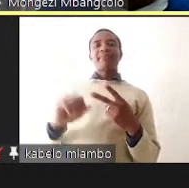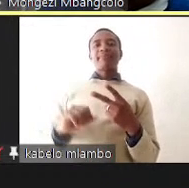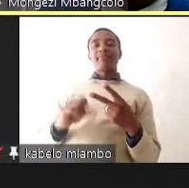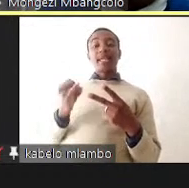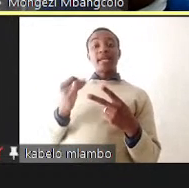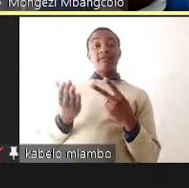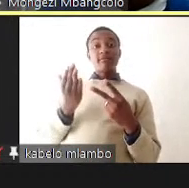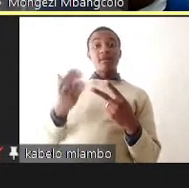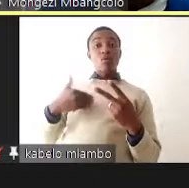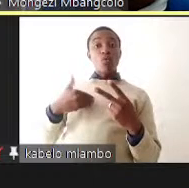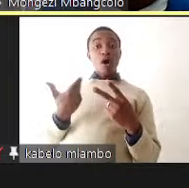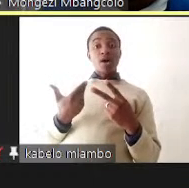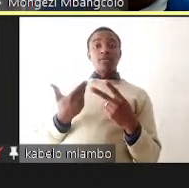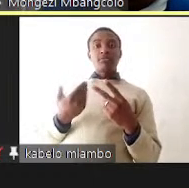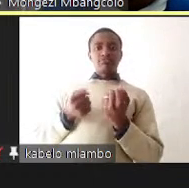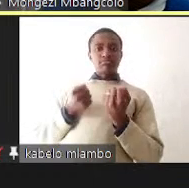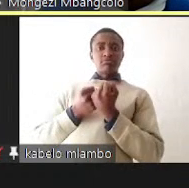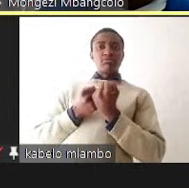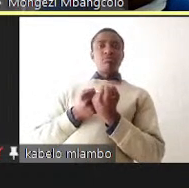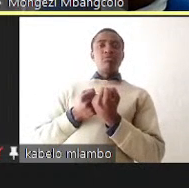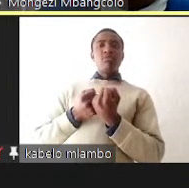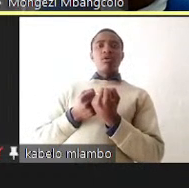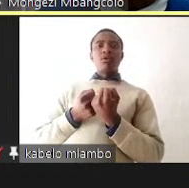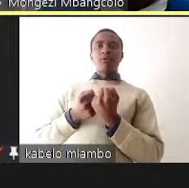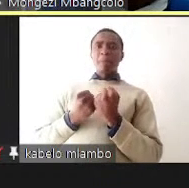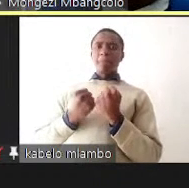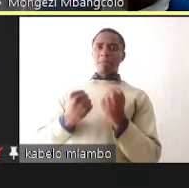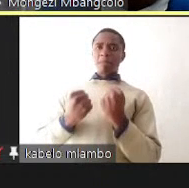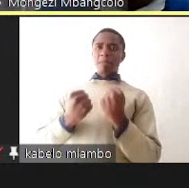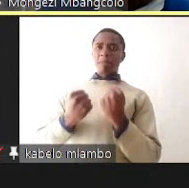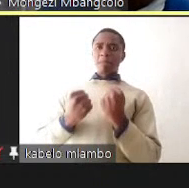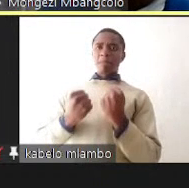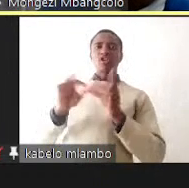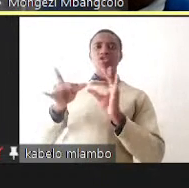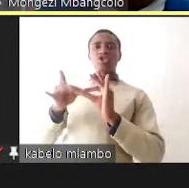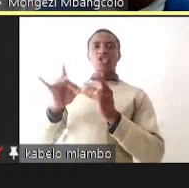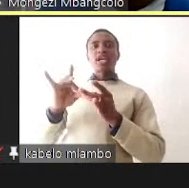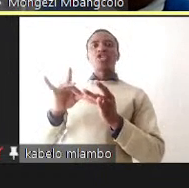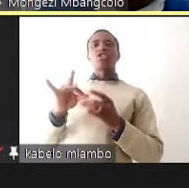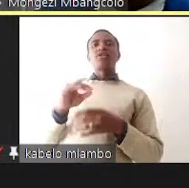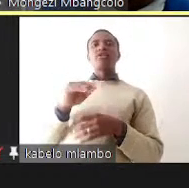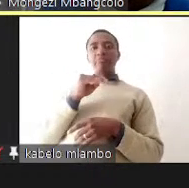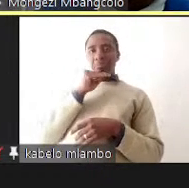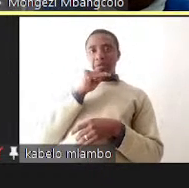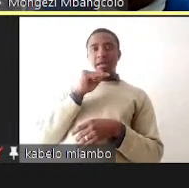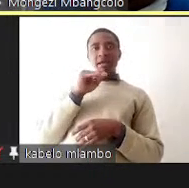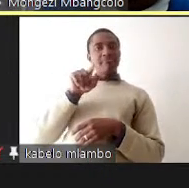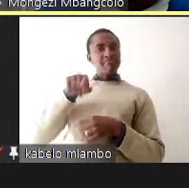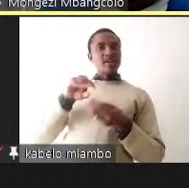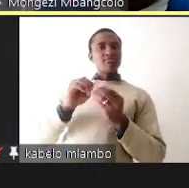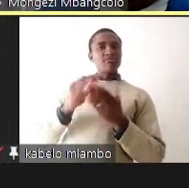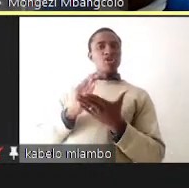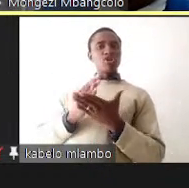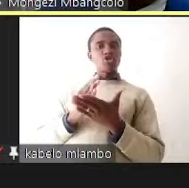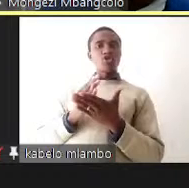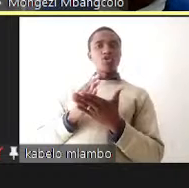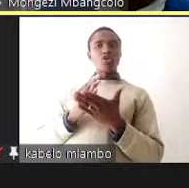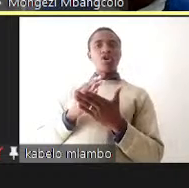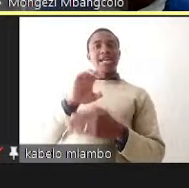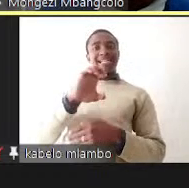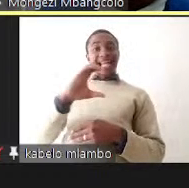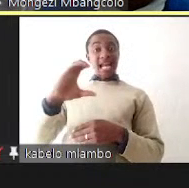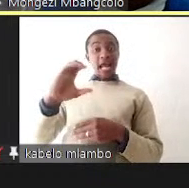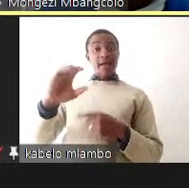strengthen your support in these value chains, you are likely going to ensure that the Eastern Cape in terms